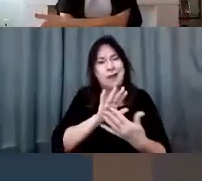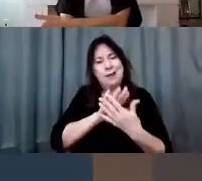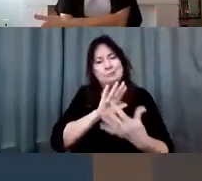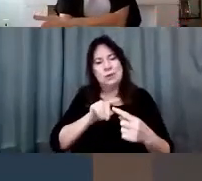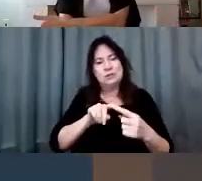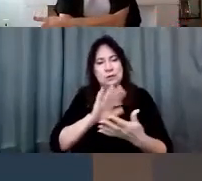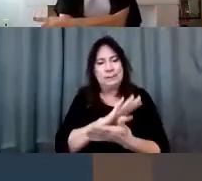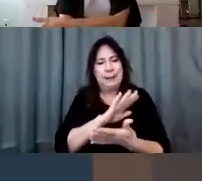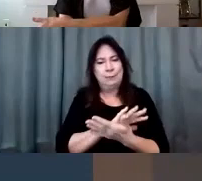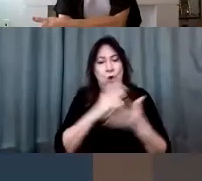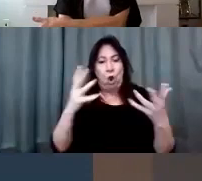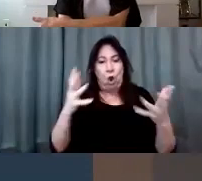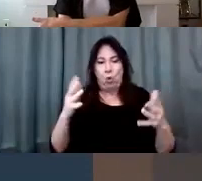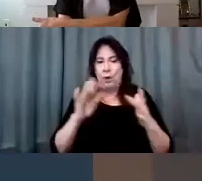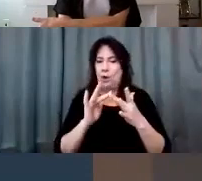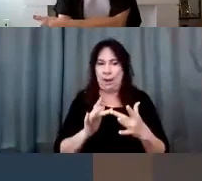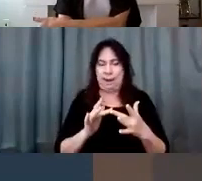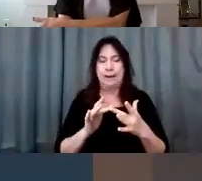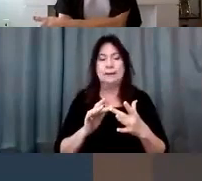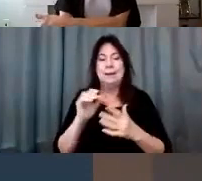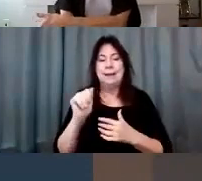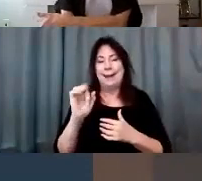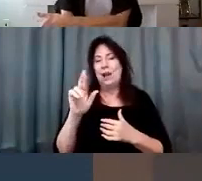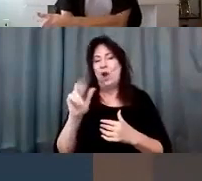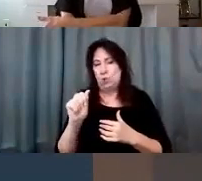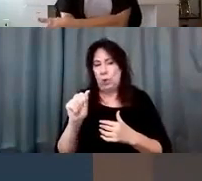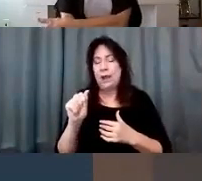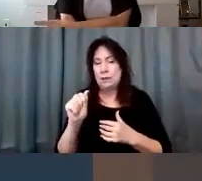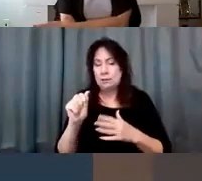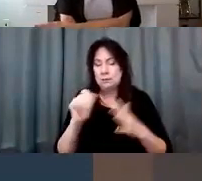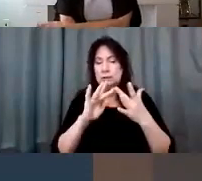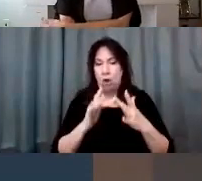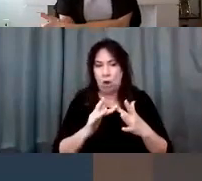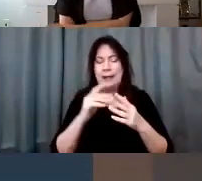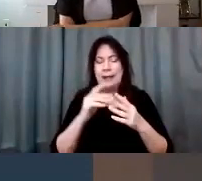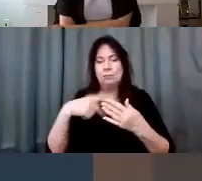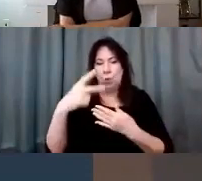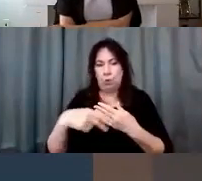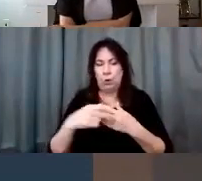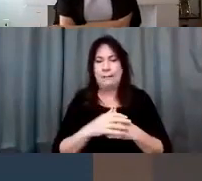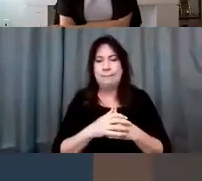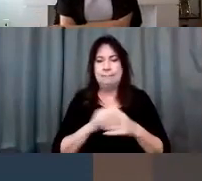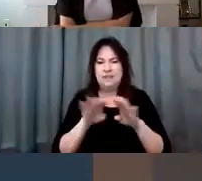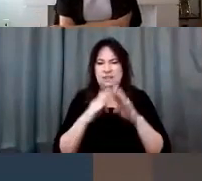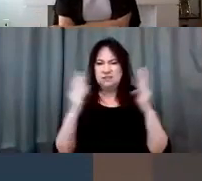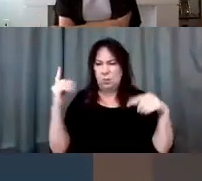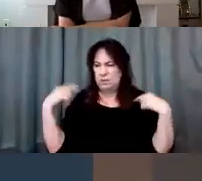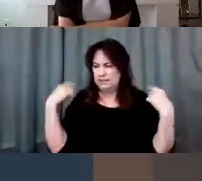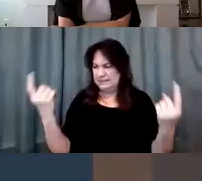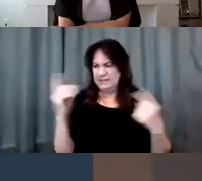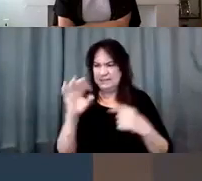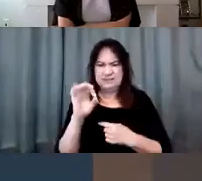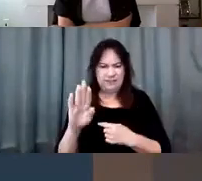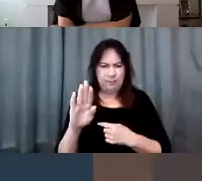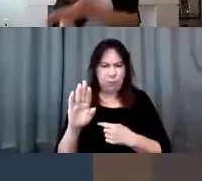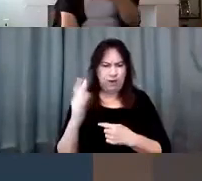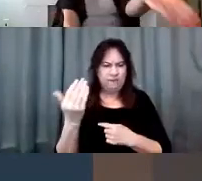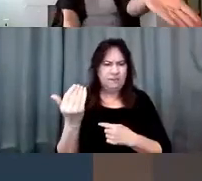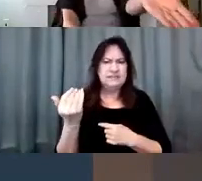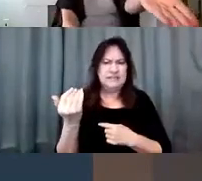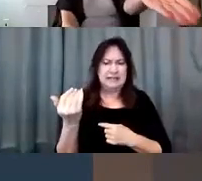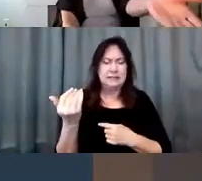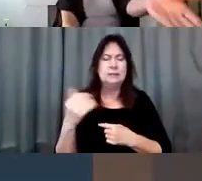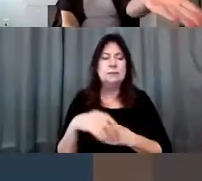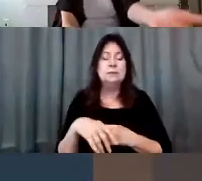papers are already online in the ARA online program, which has been open since February 15th